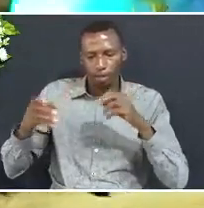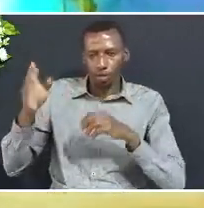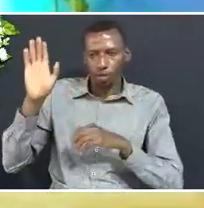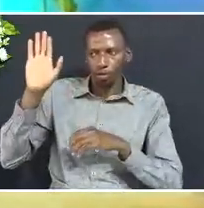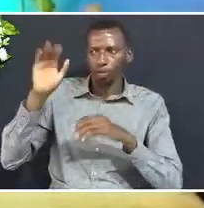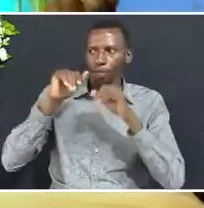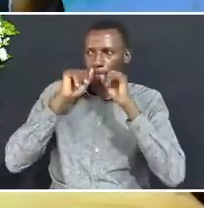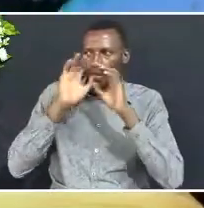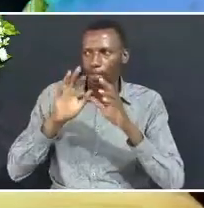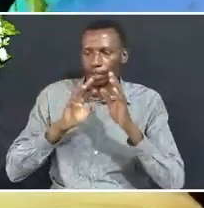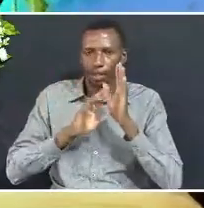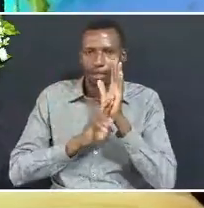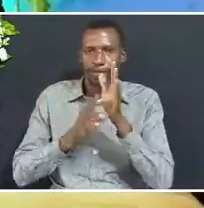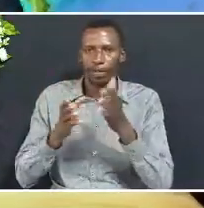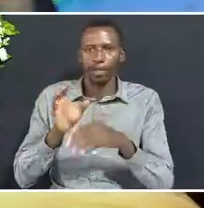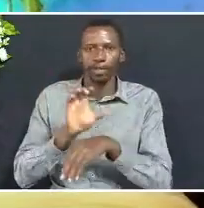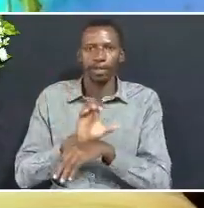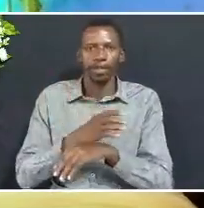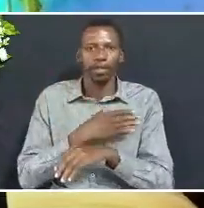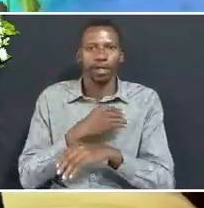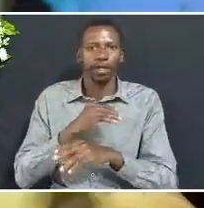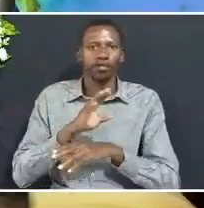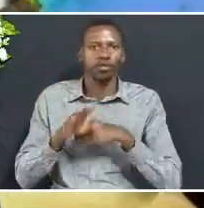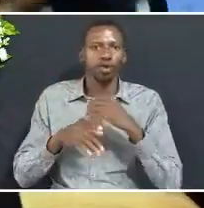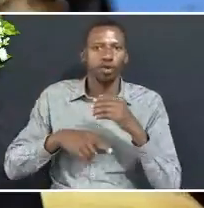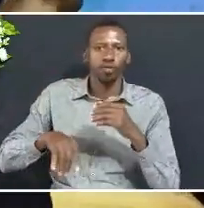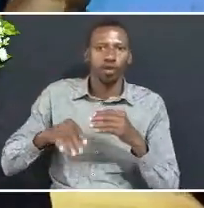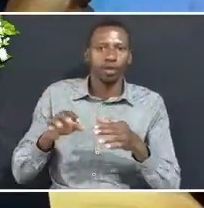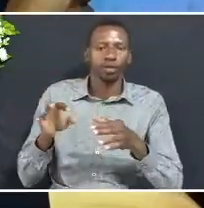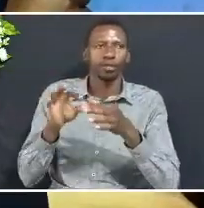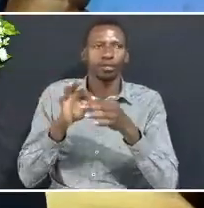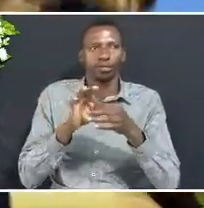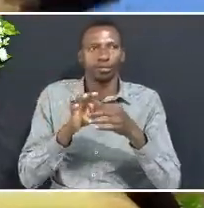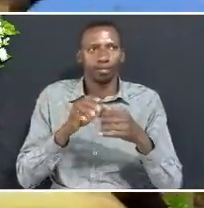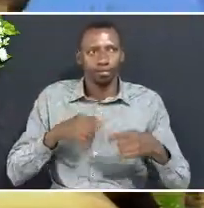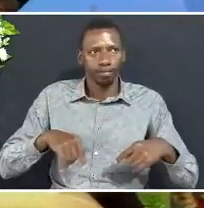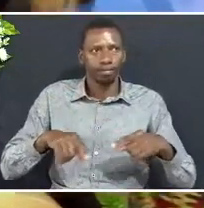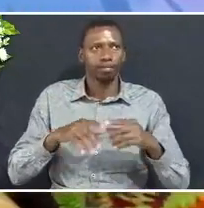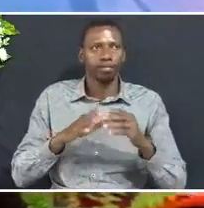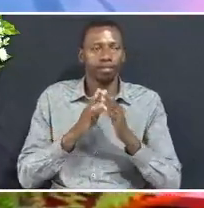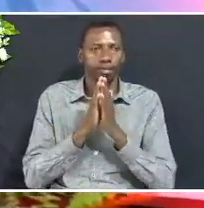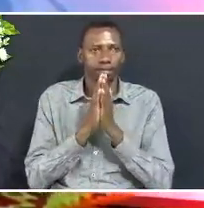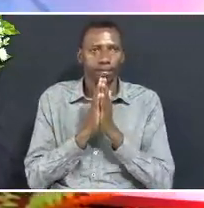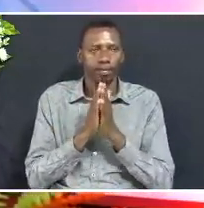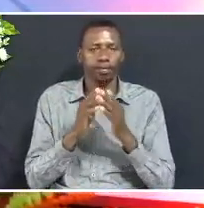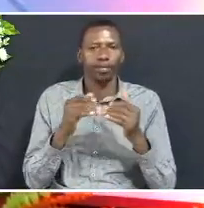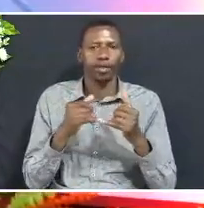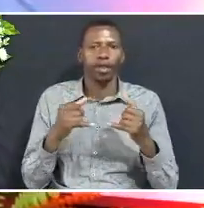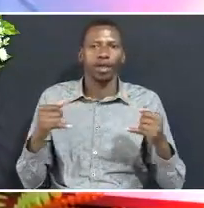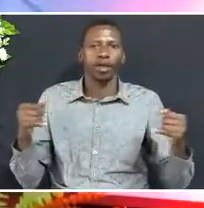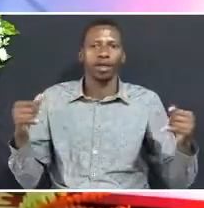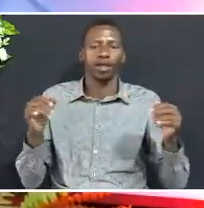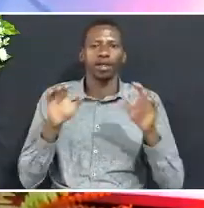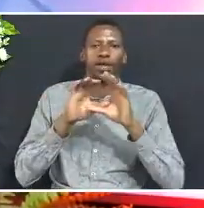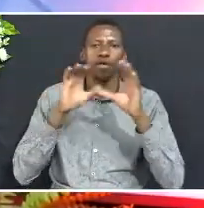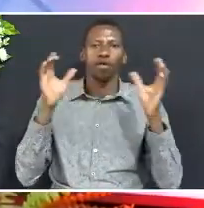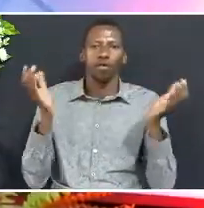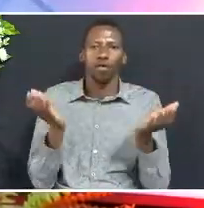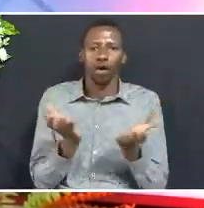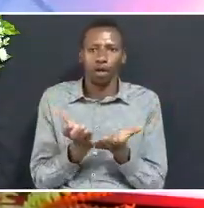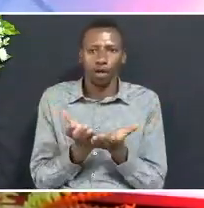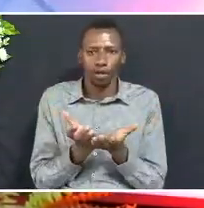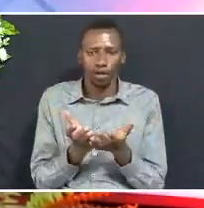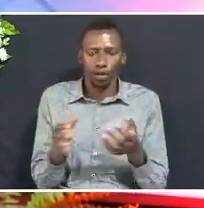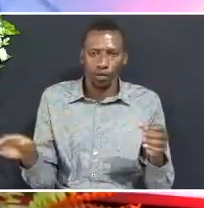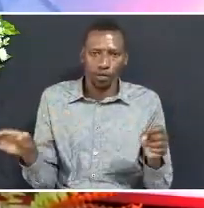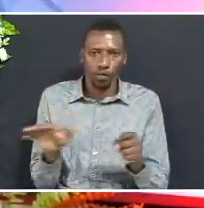this church and on behalf of all of us, and connect us to the prayer line worldwide that is going on today as we finish